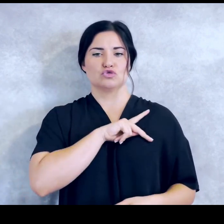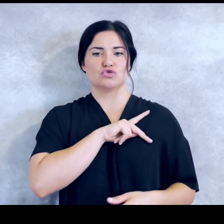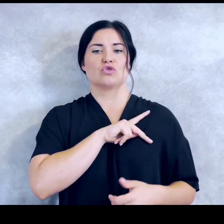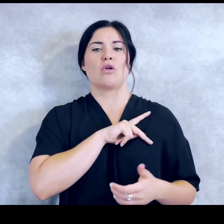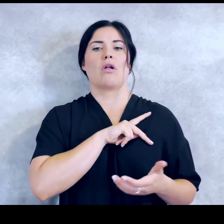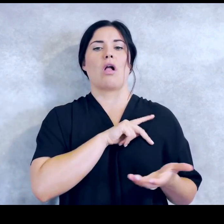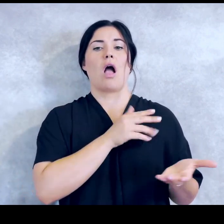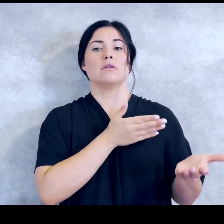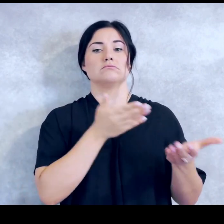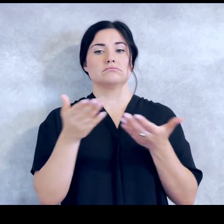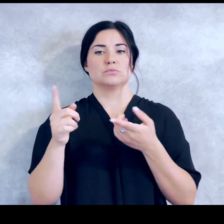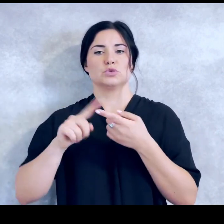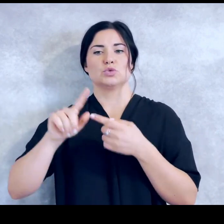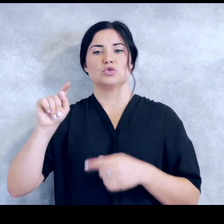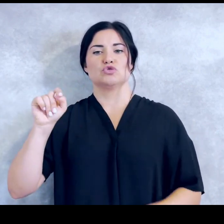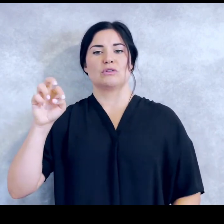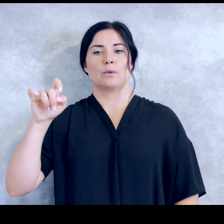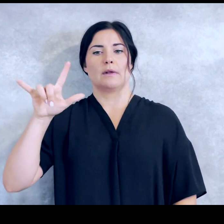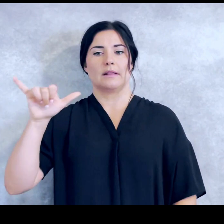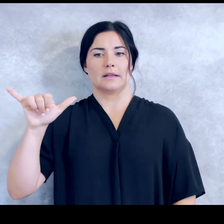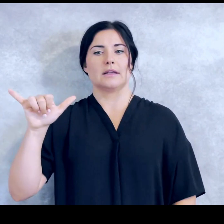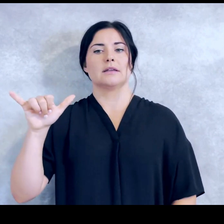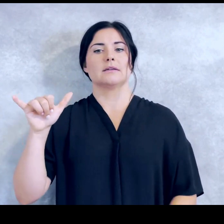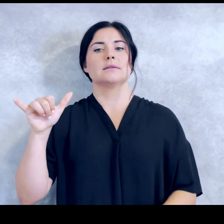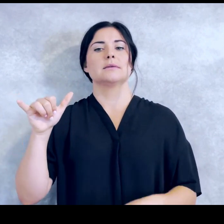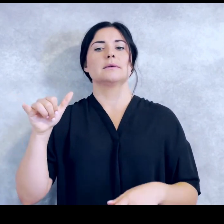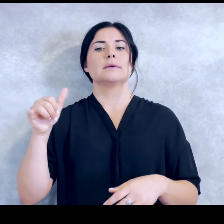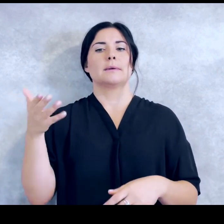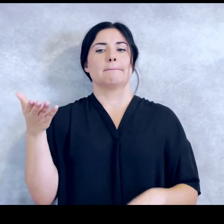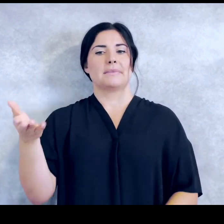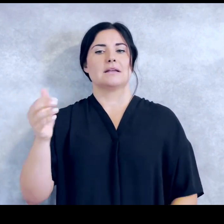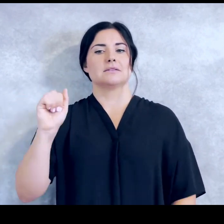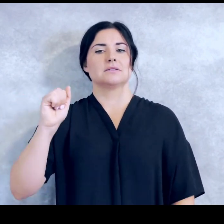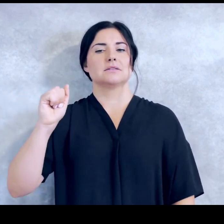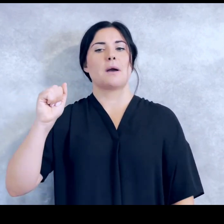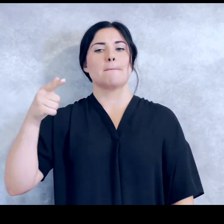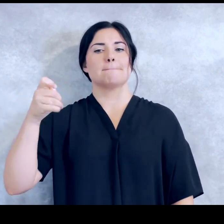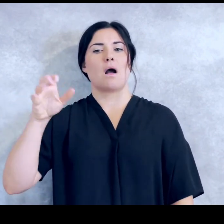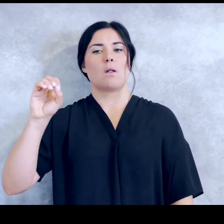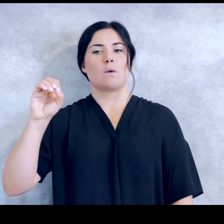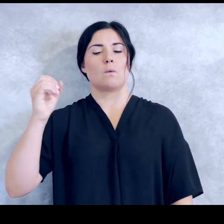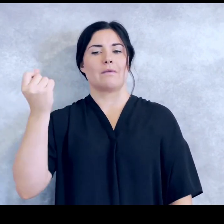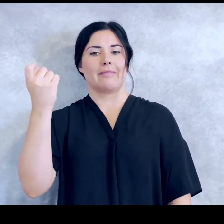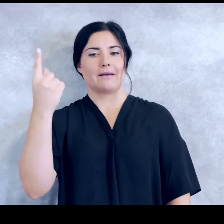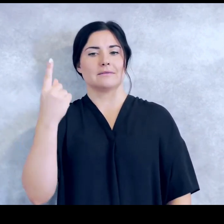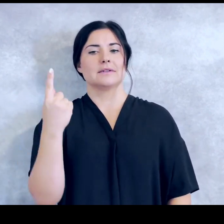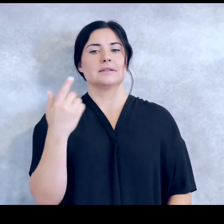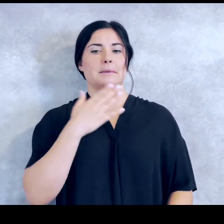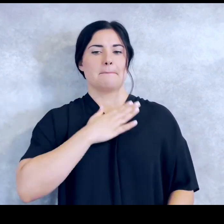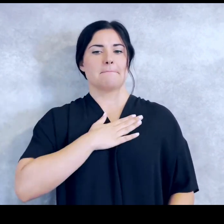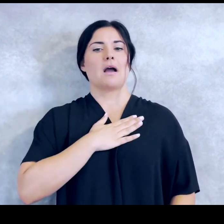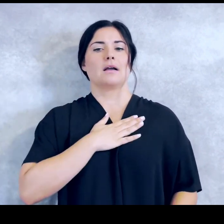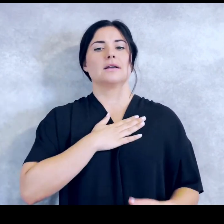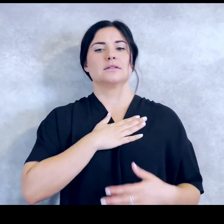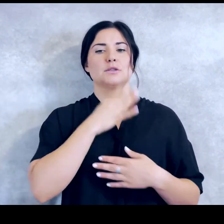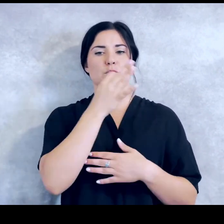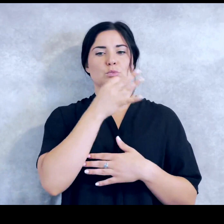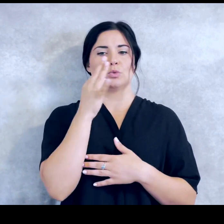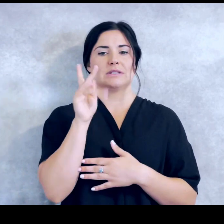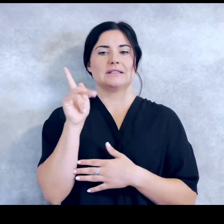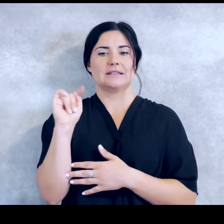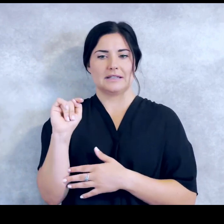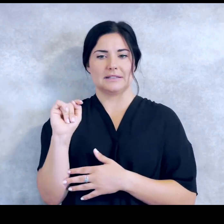personal belongings to Tranquility Base on Apollo 11. including my communion kit, signed Buzz